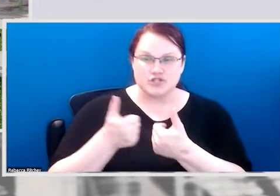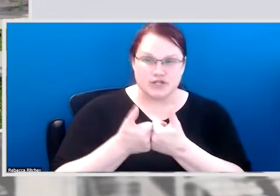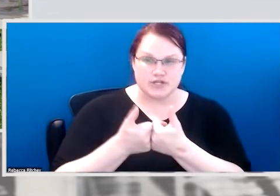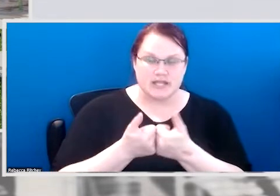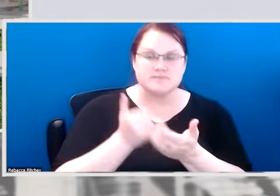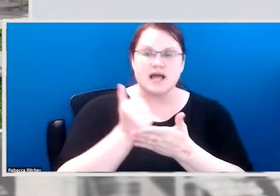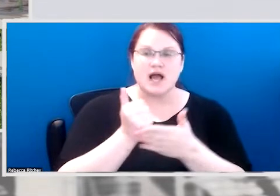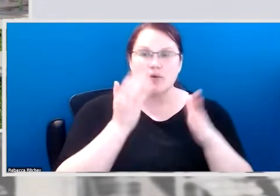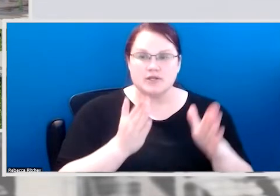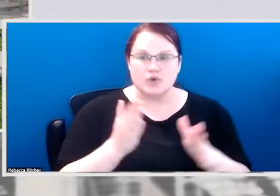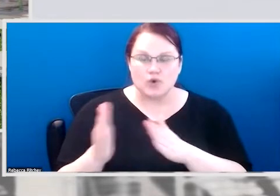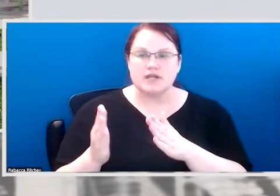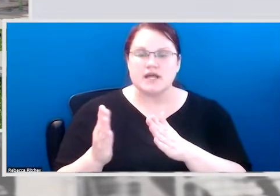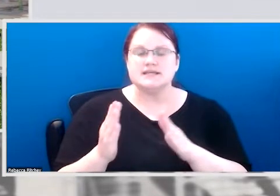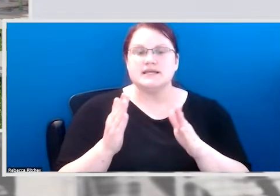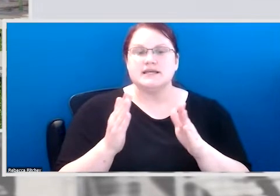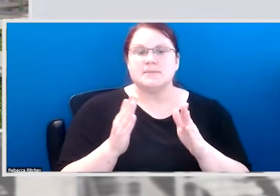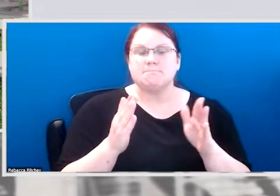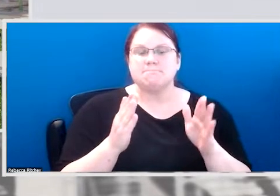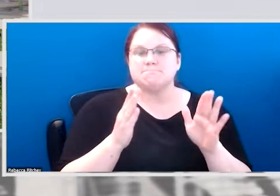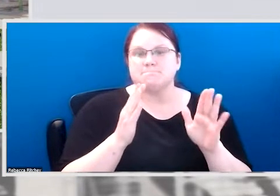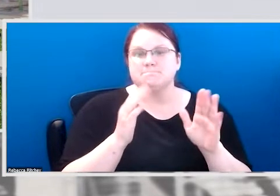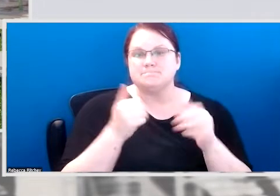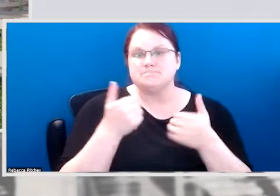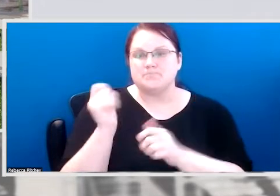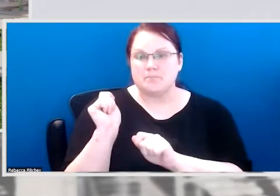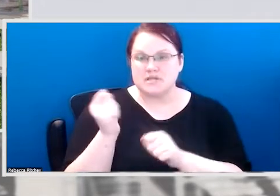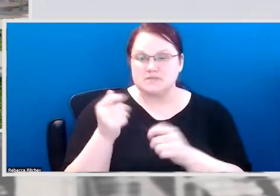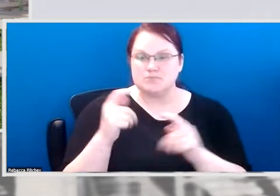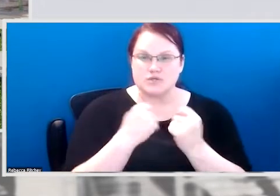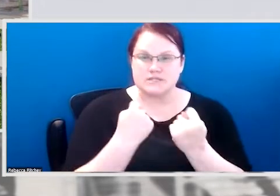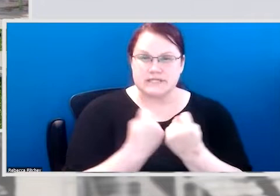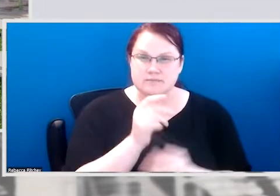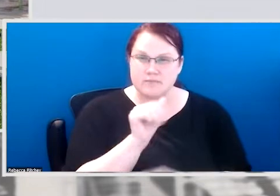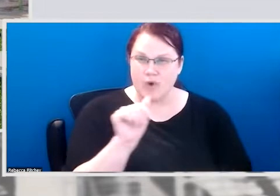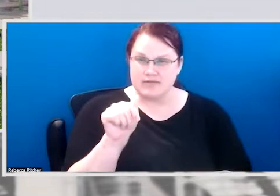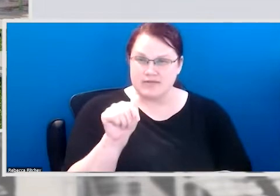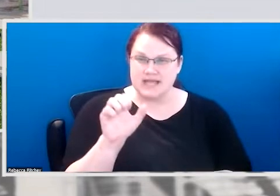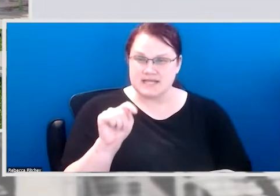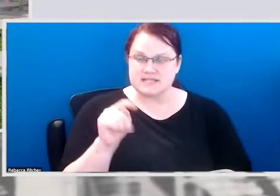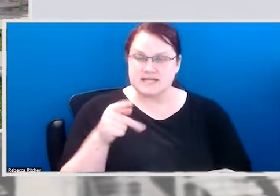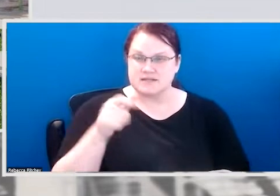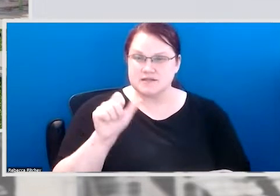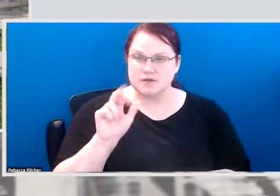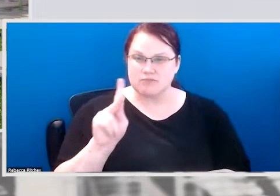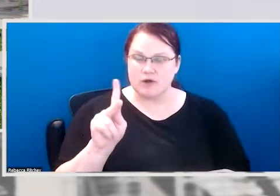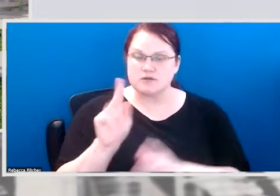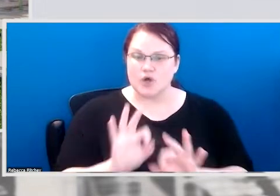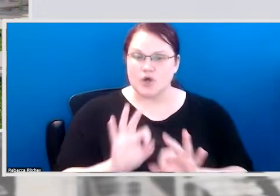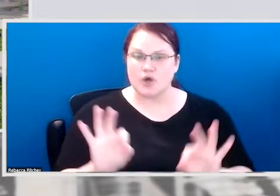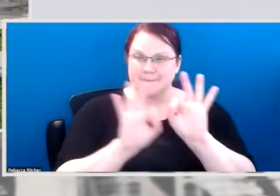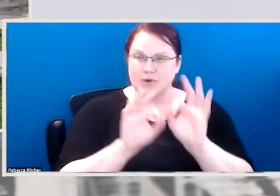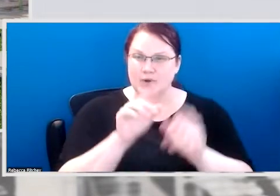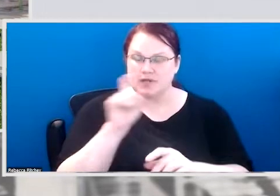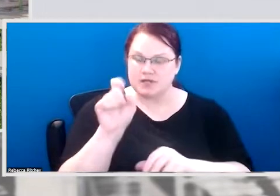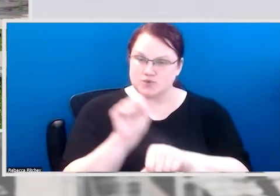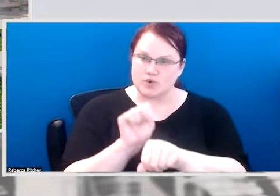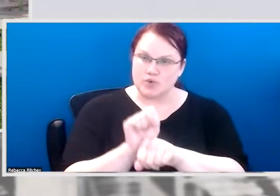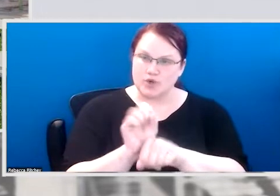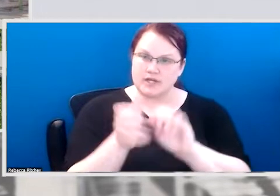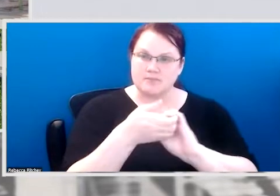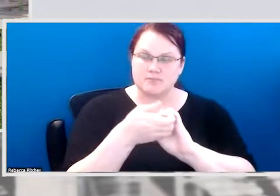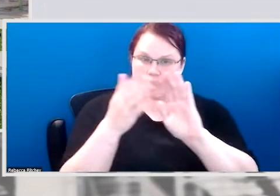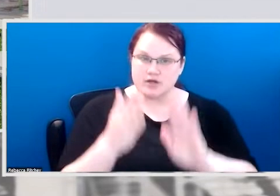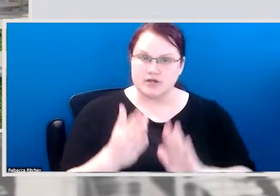with baseball teams. So all of those assets in our parks are really important to us as well because we are working with those partners. We're helping to program